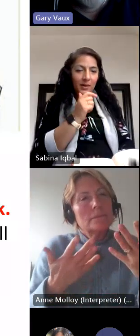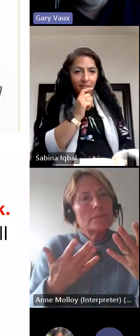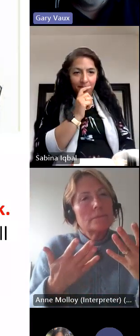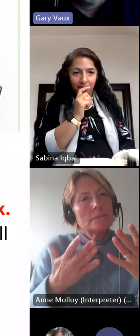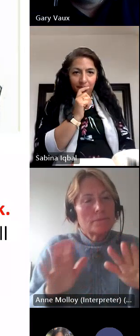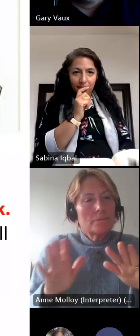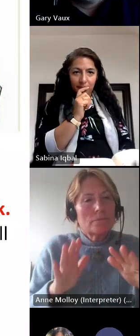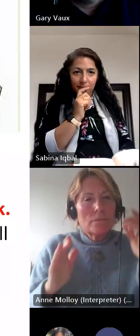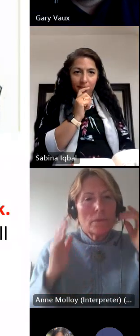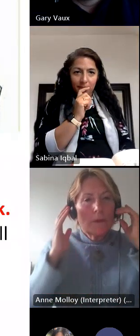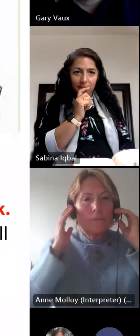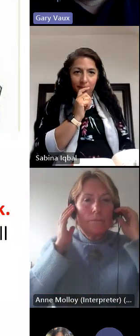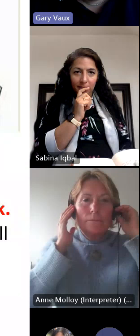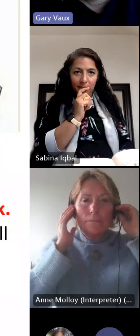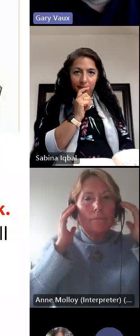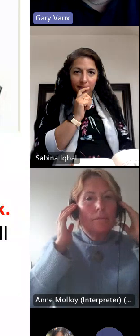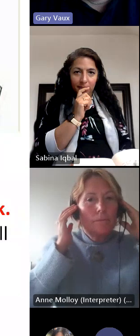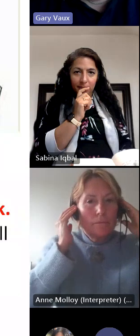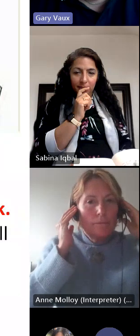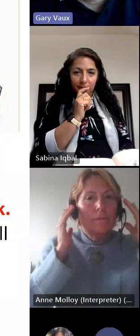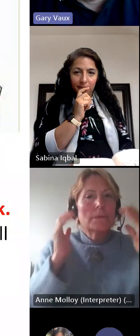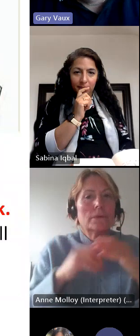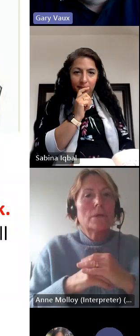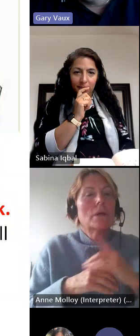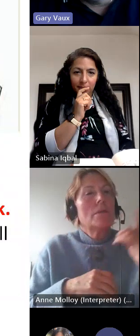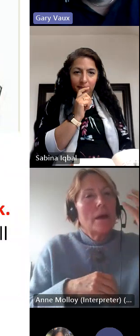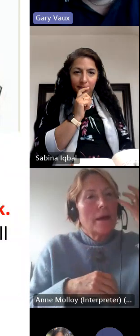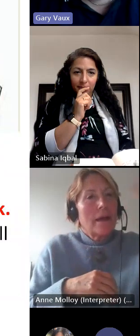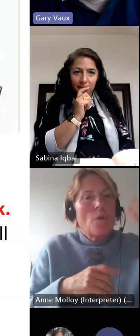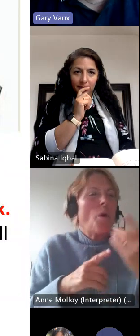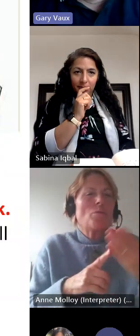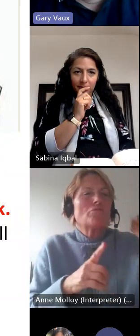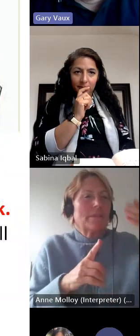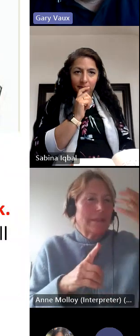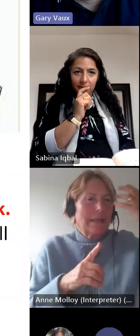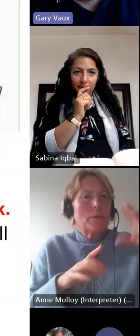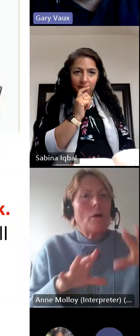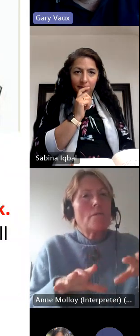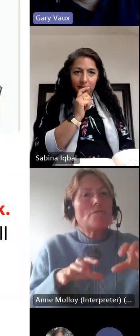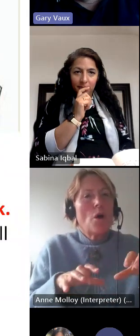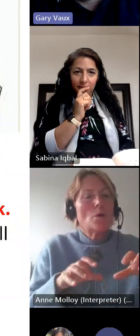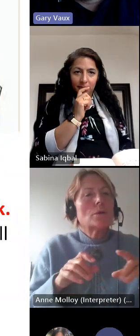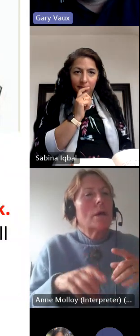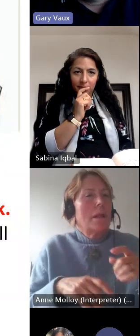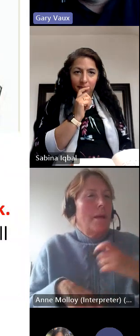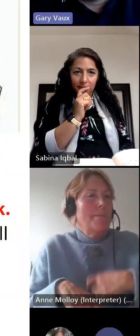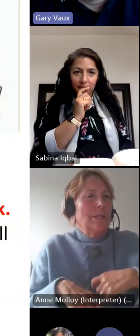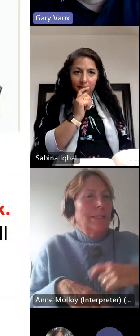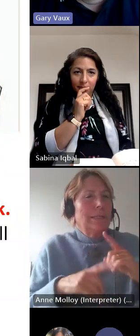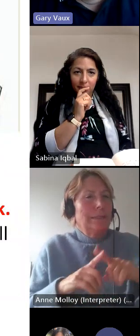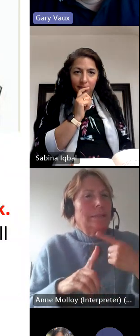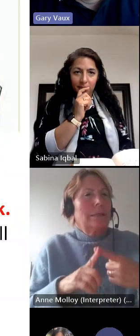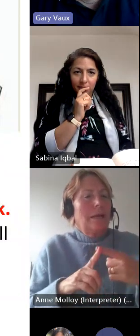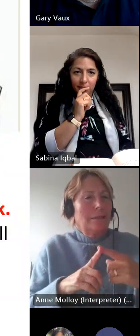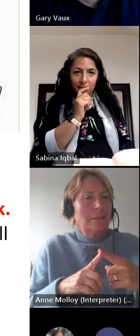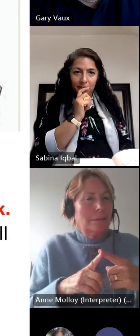rise. But because the previous government froze personal tax allowances, and that hasn't been